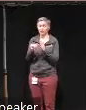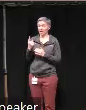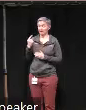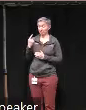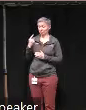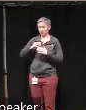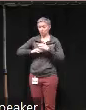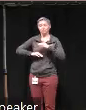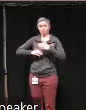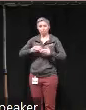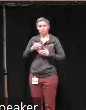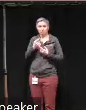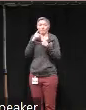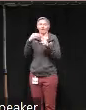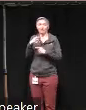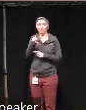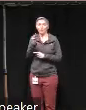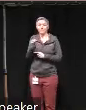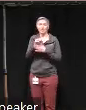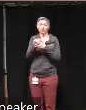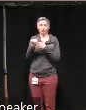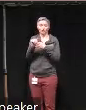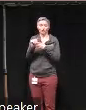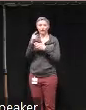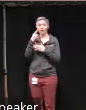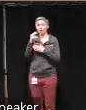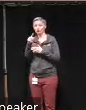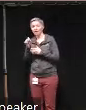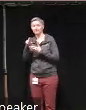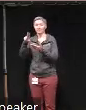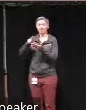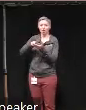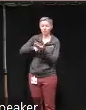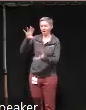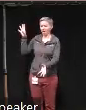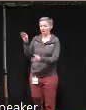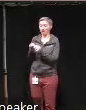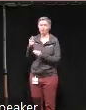million in terms of overall grants and contracts.